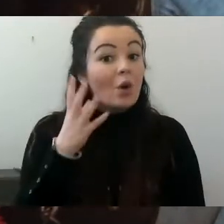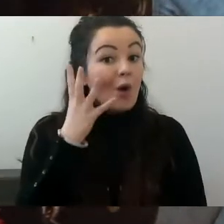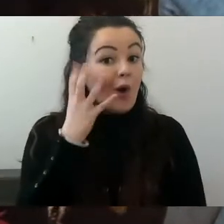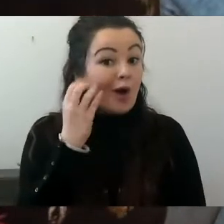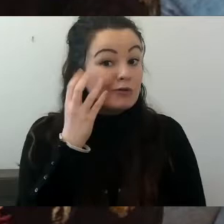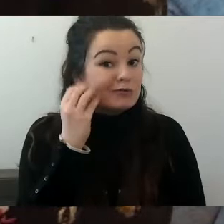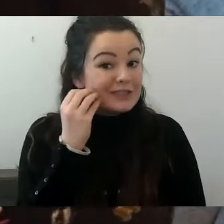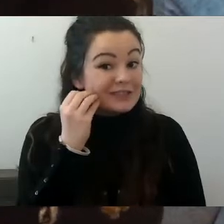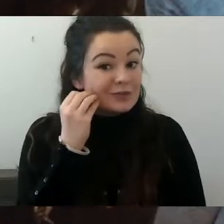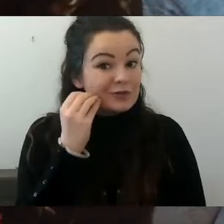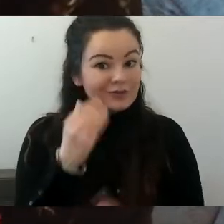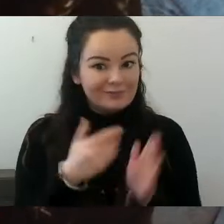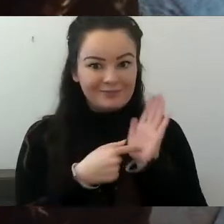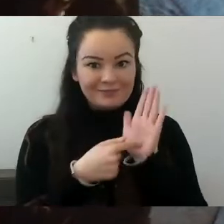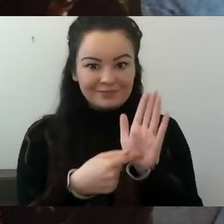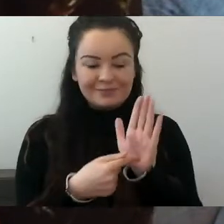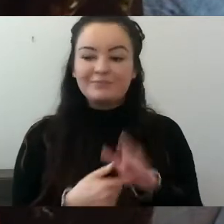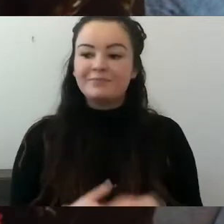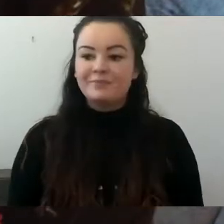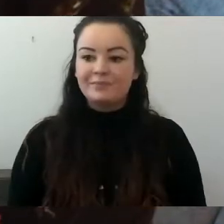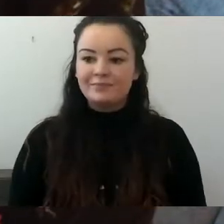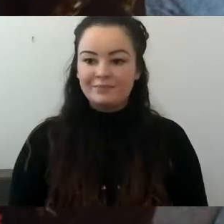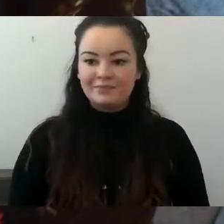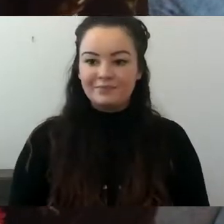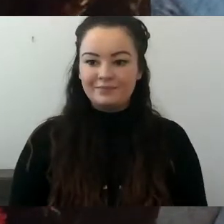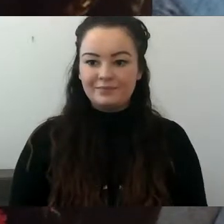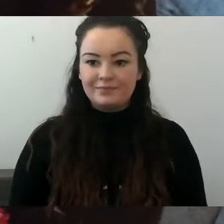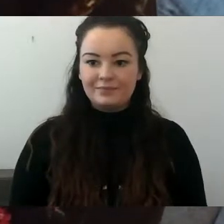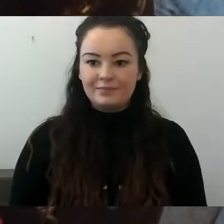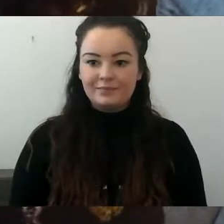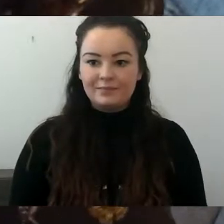And I'm going to paint it orange so it's clear.